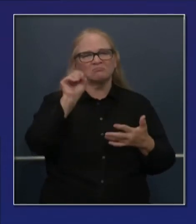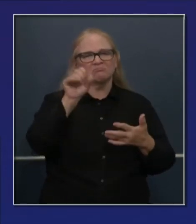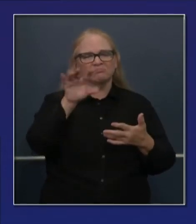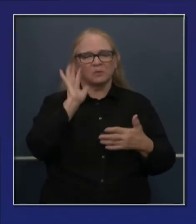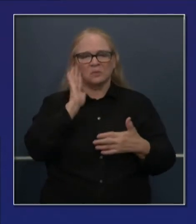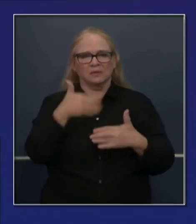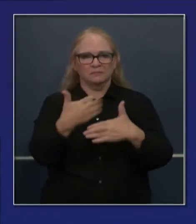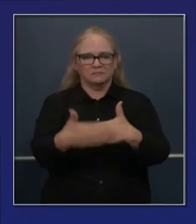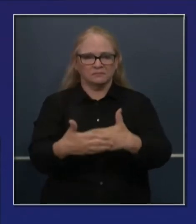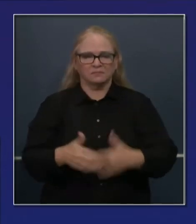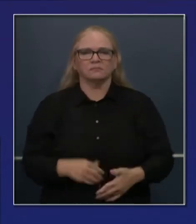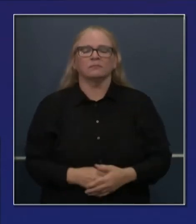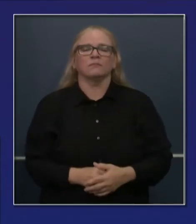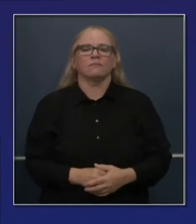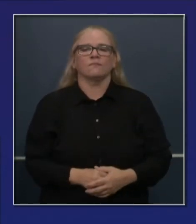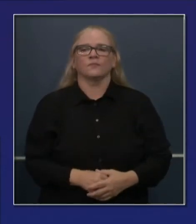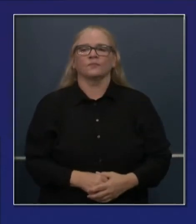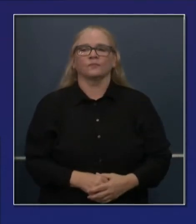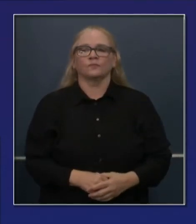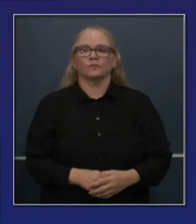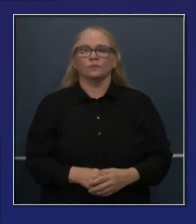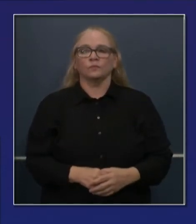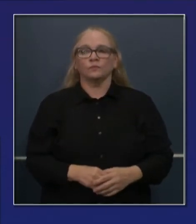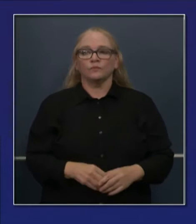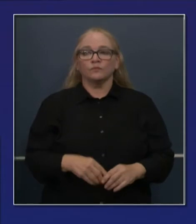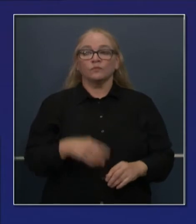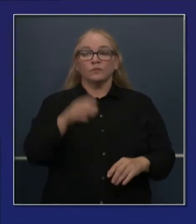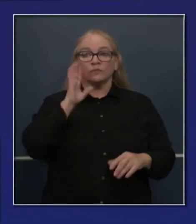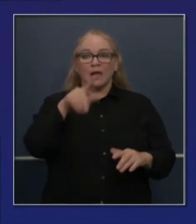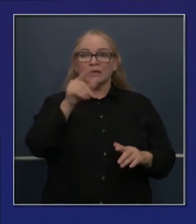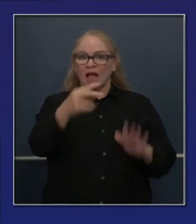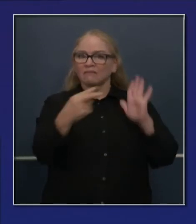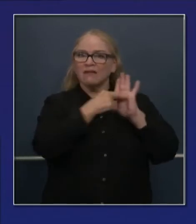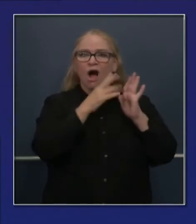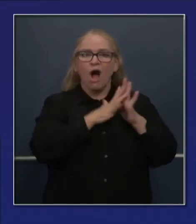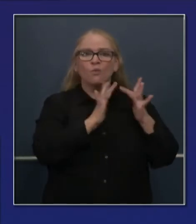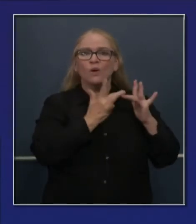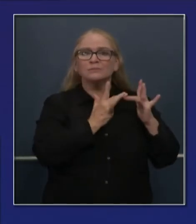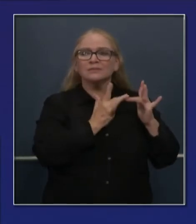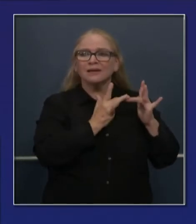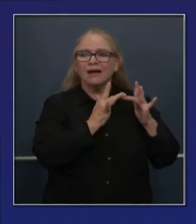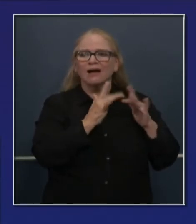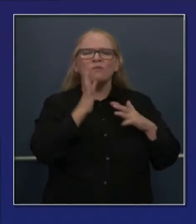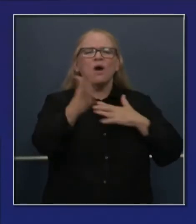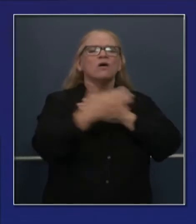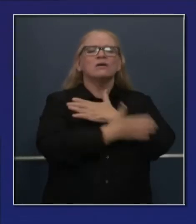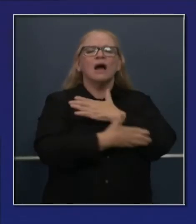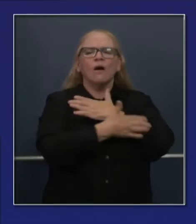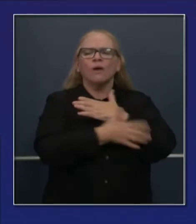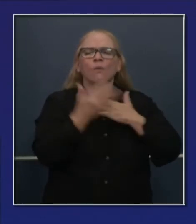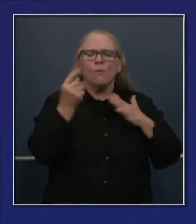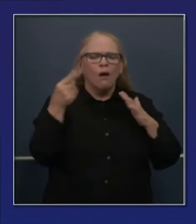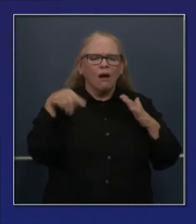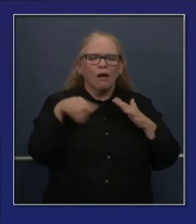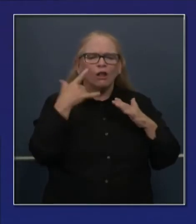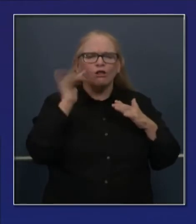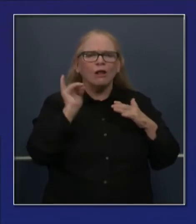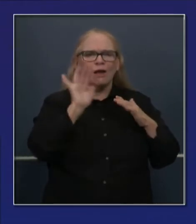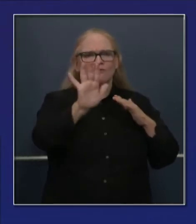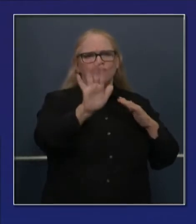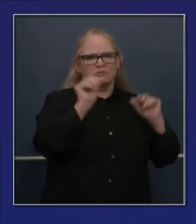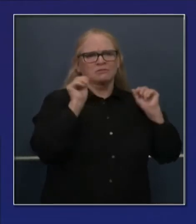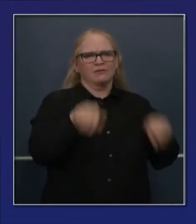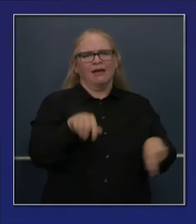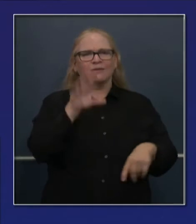had within your respective county and the impact that has on the monitoring list. Here's what the rate looked